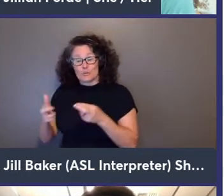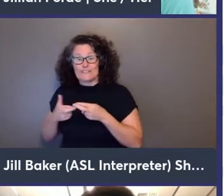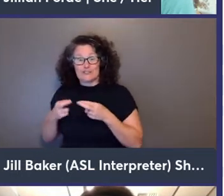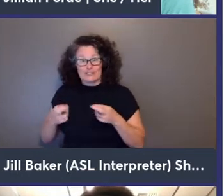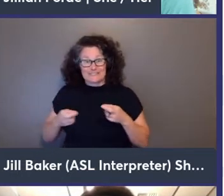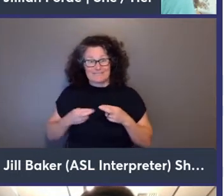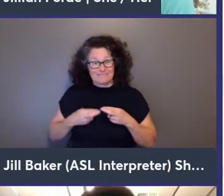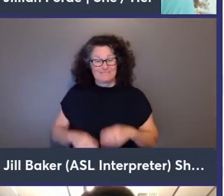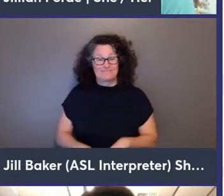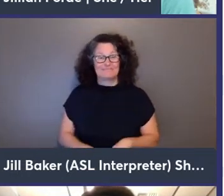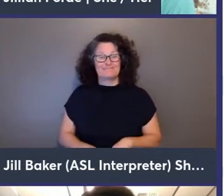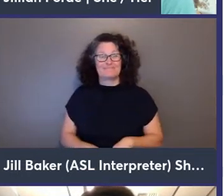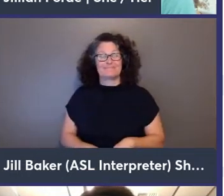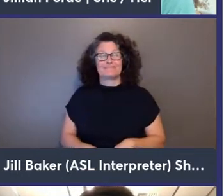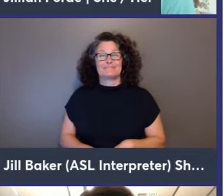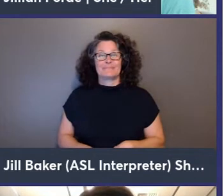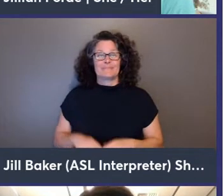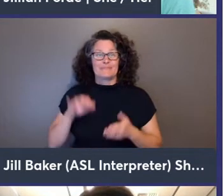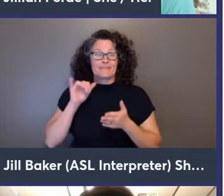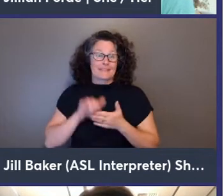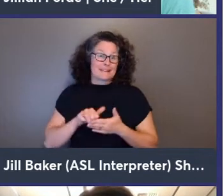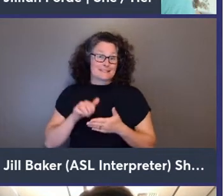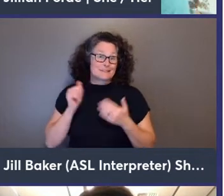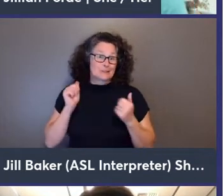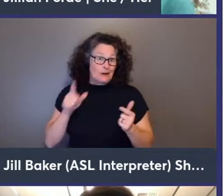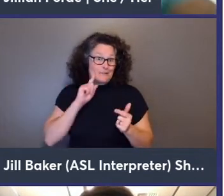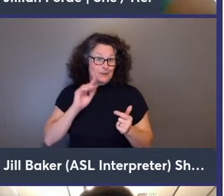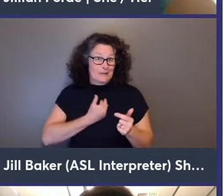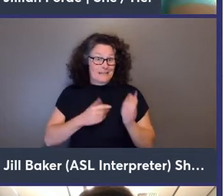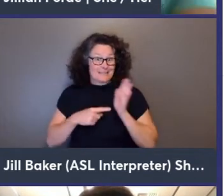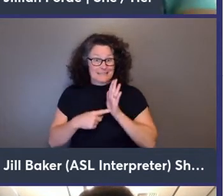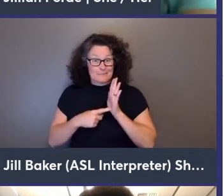Yeah, that will be all of my demo. That's what